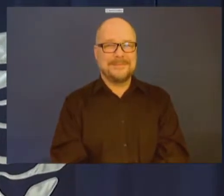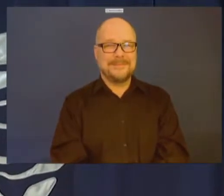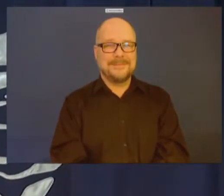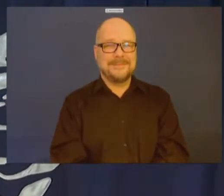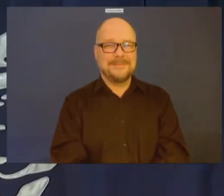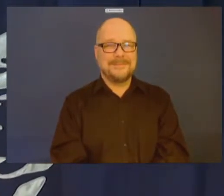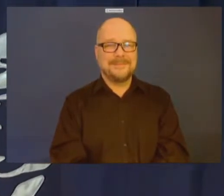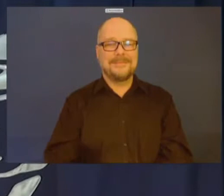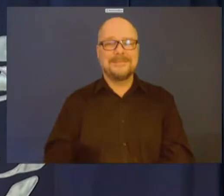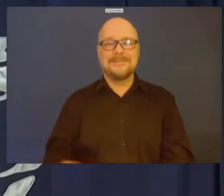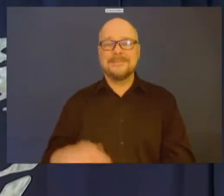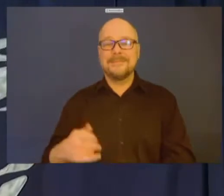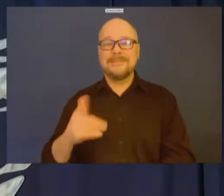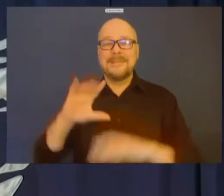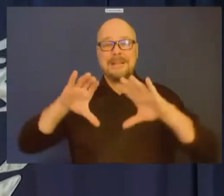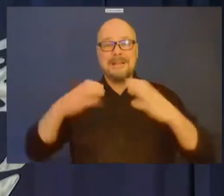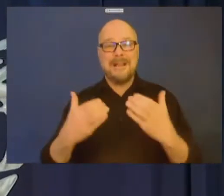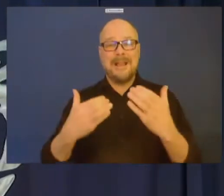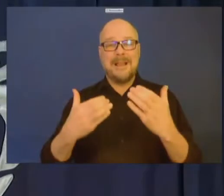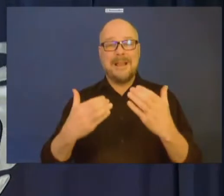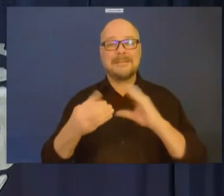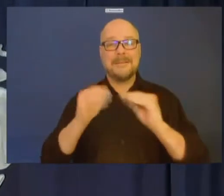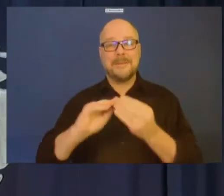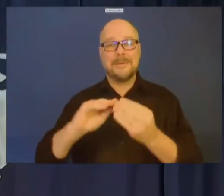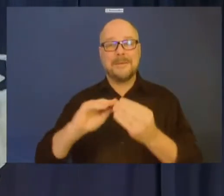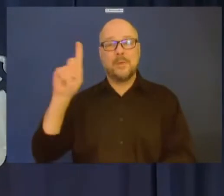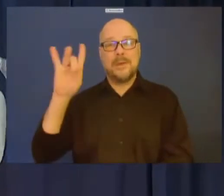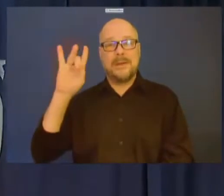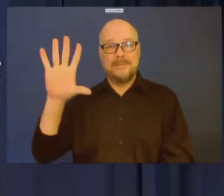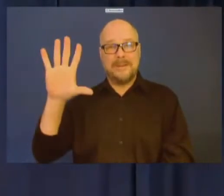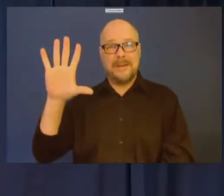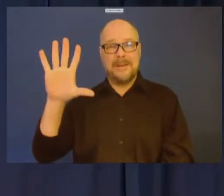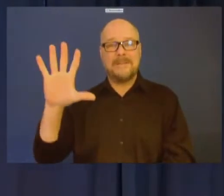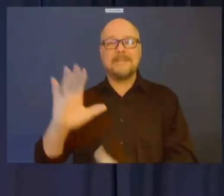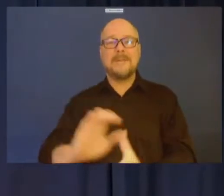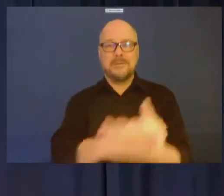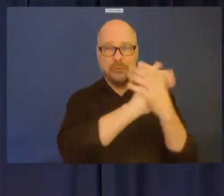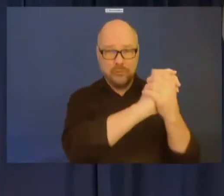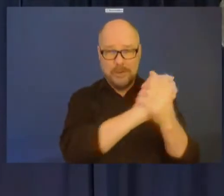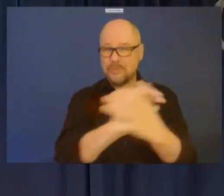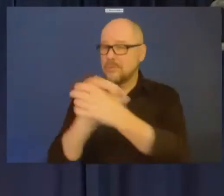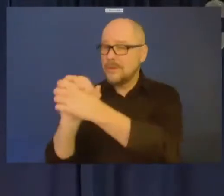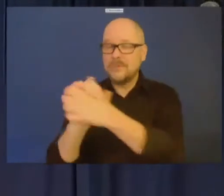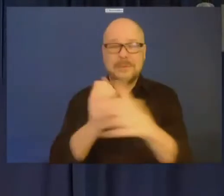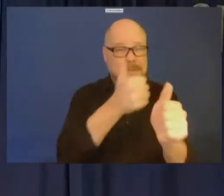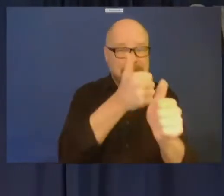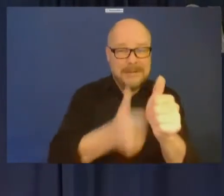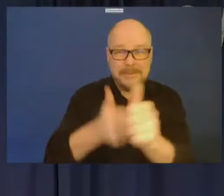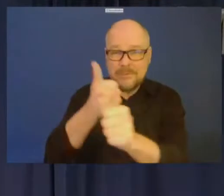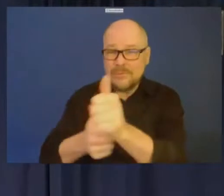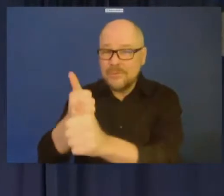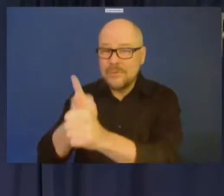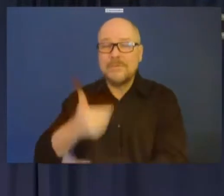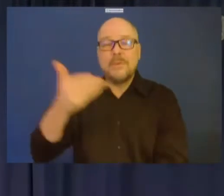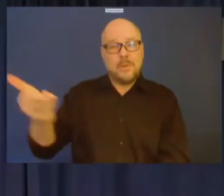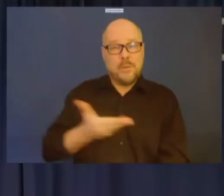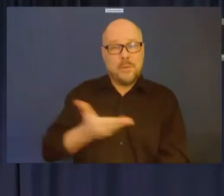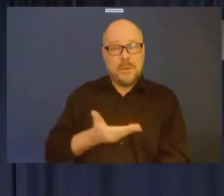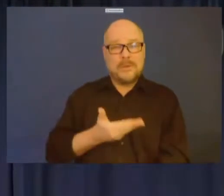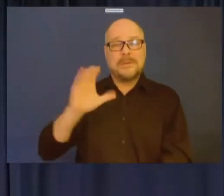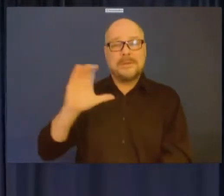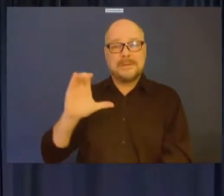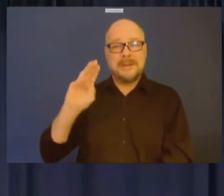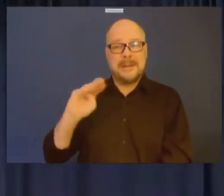Recruit Class 185, congratulations to each of you and welcome to the CMPD family. Ladies